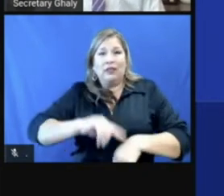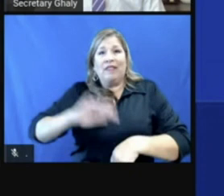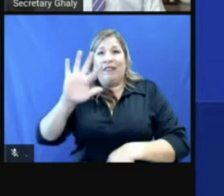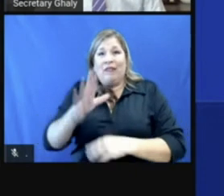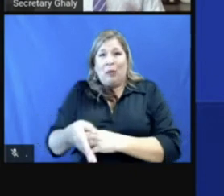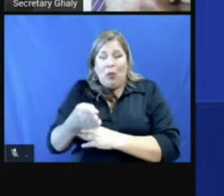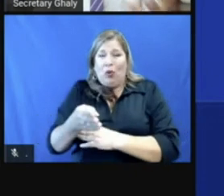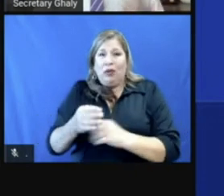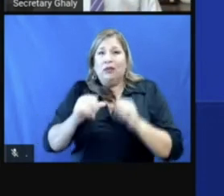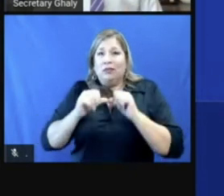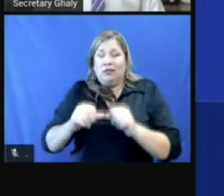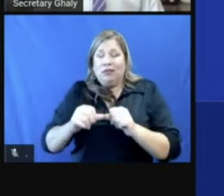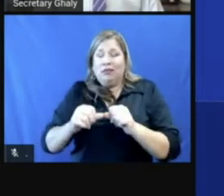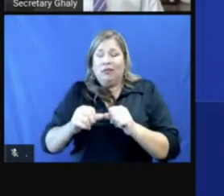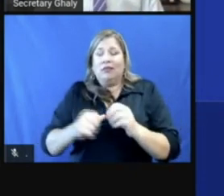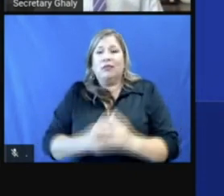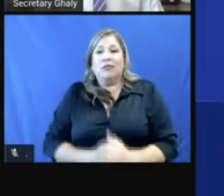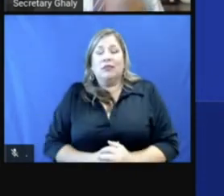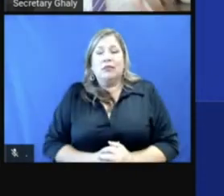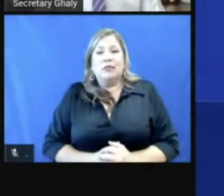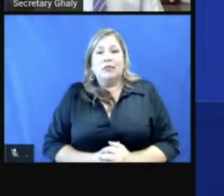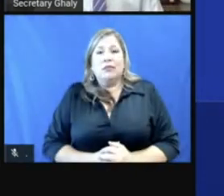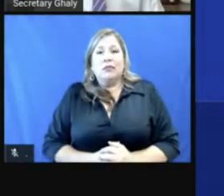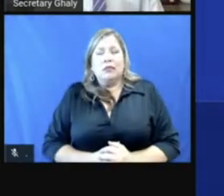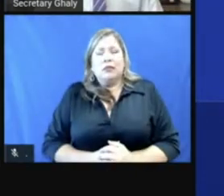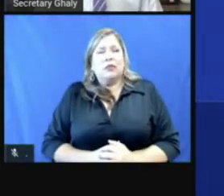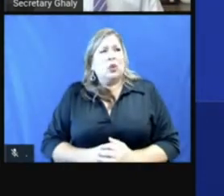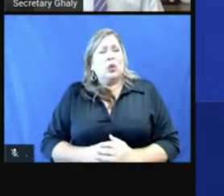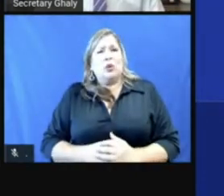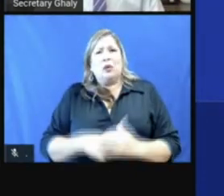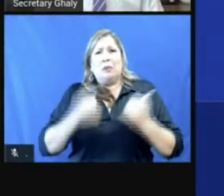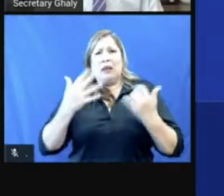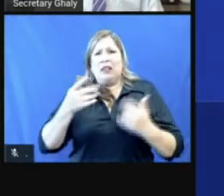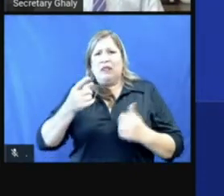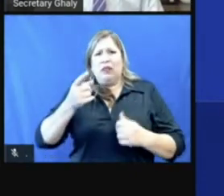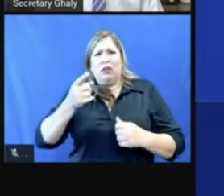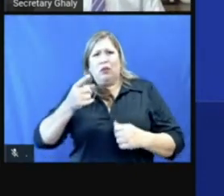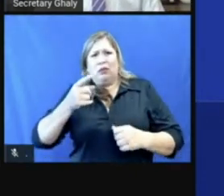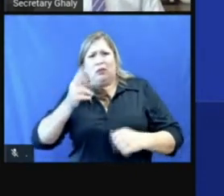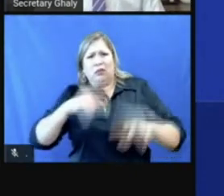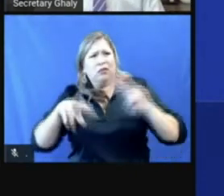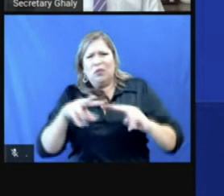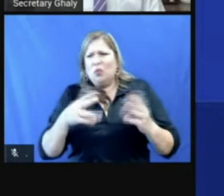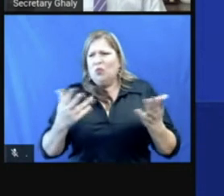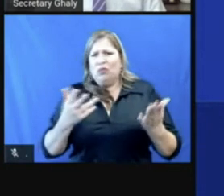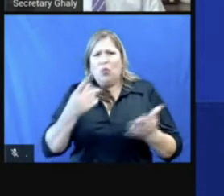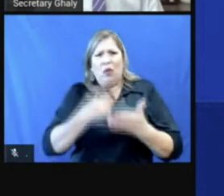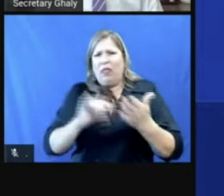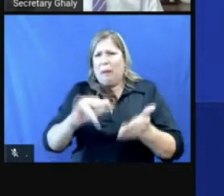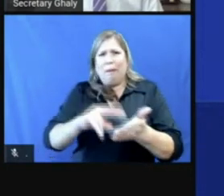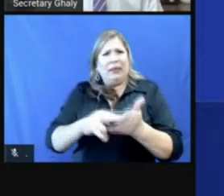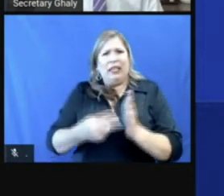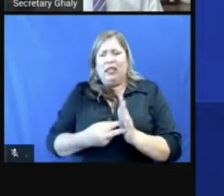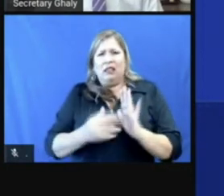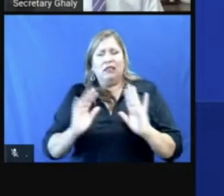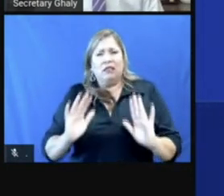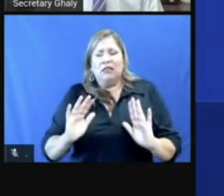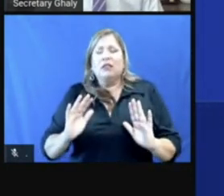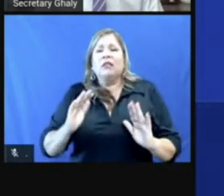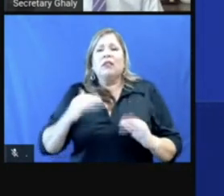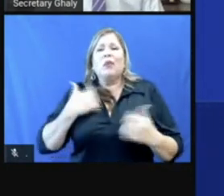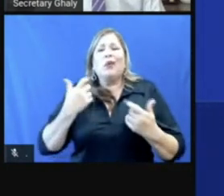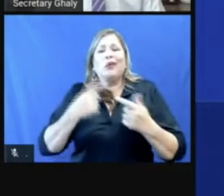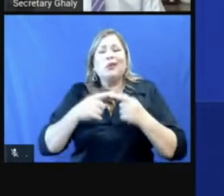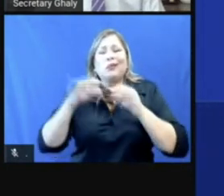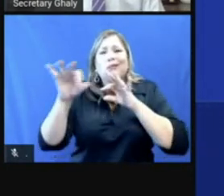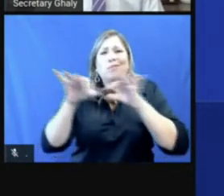a.m. So what does this mean practically? I'm sure many are asking what this means. I just wanted to highlight a few